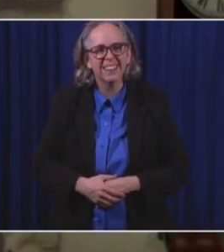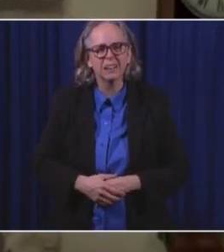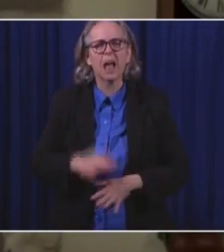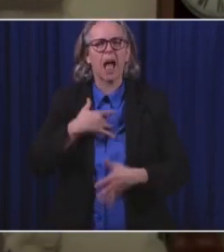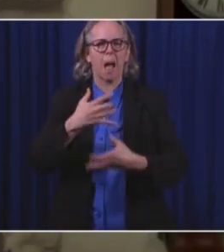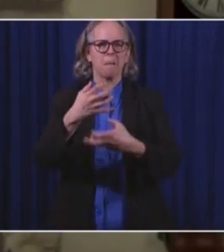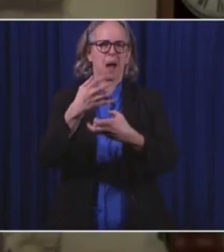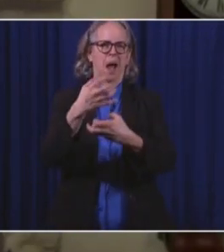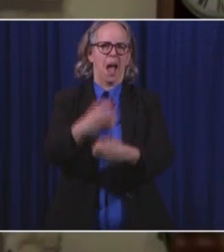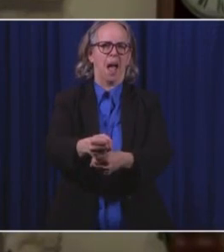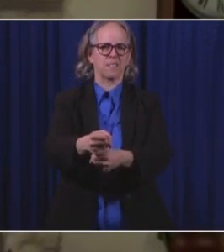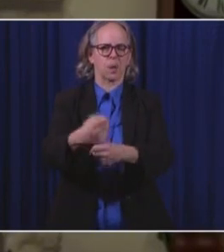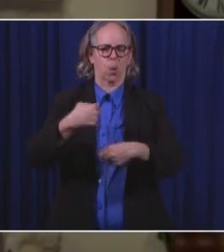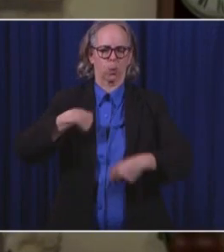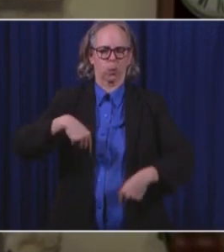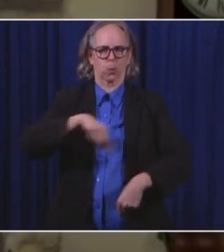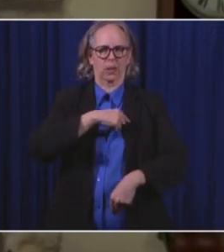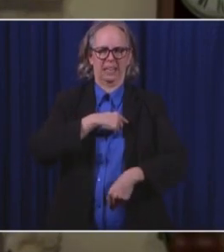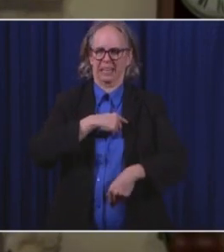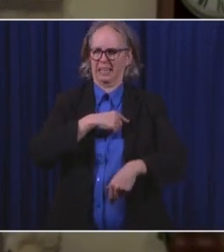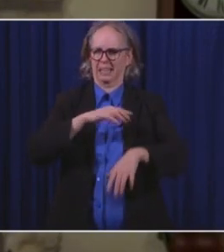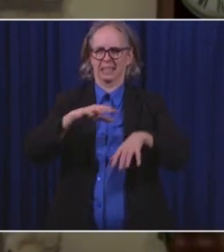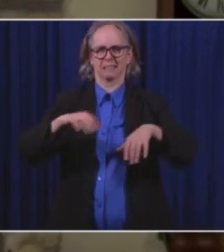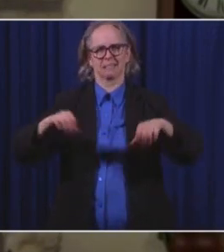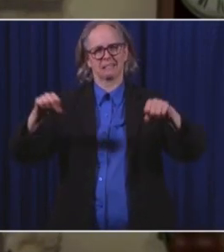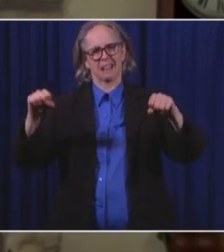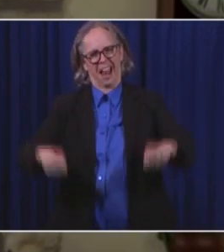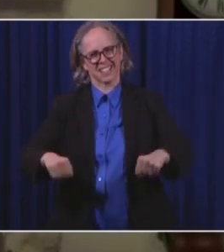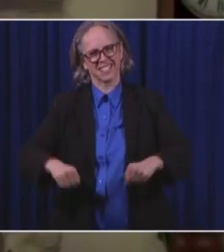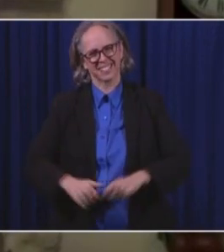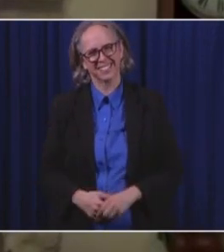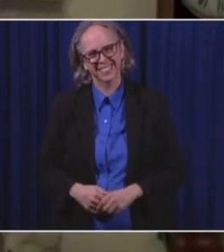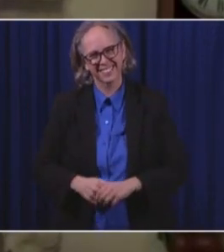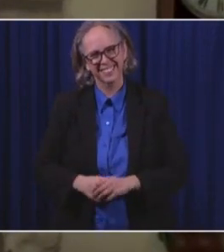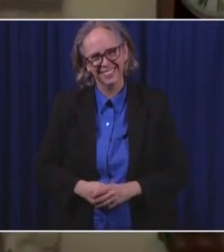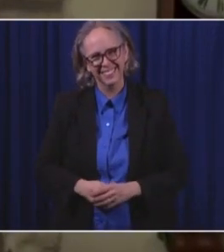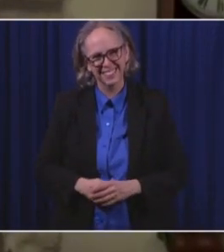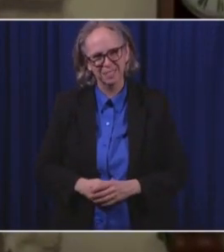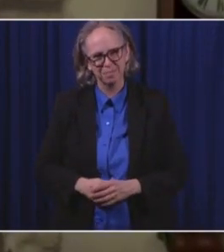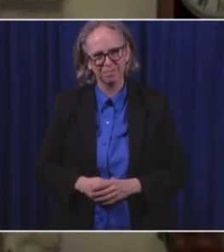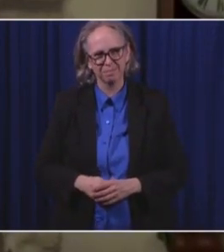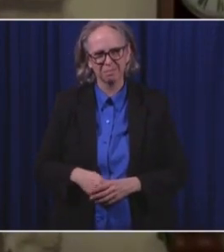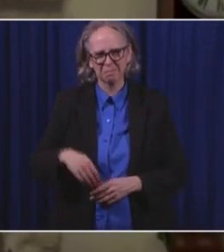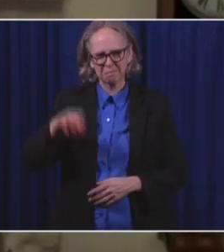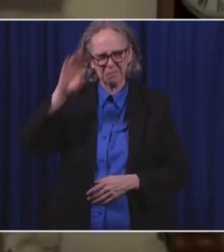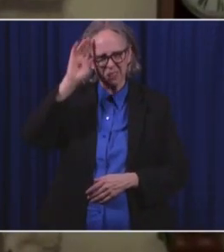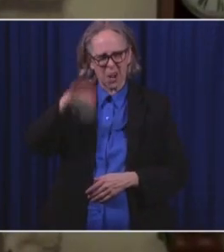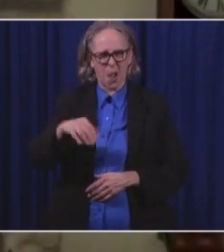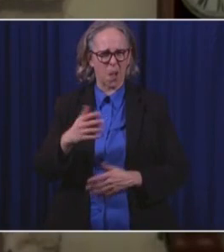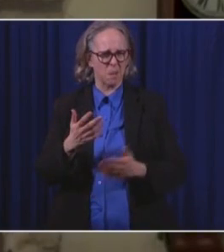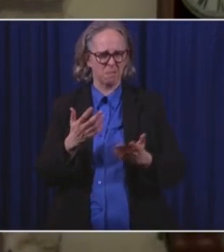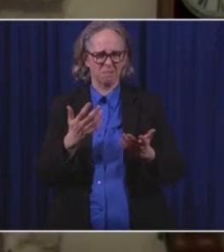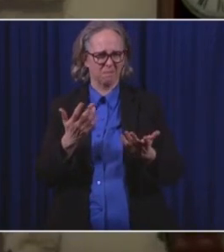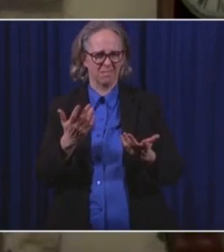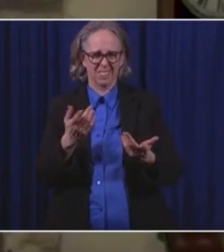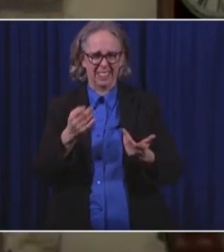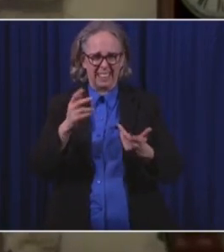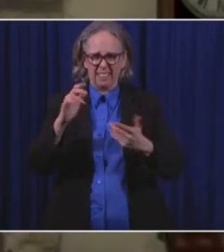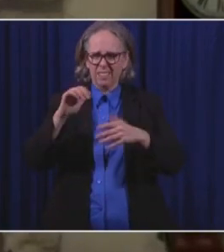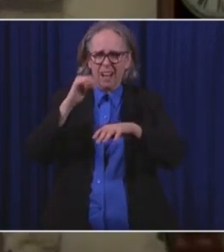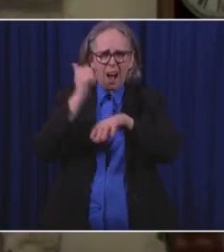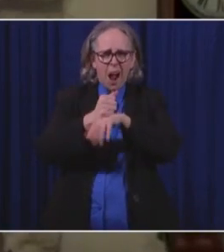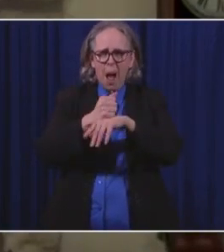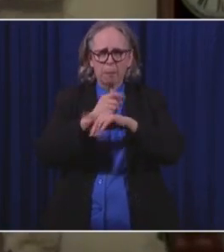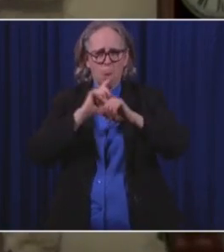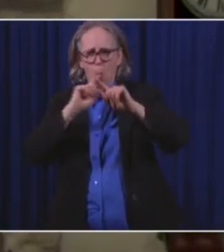this. And I also know that whatever orders the state issues, ultimately, what